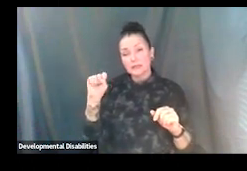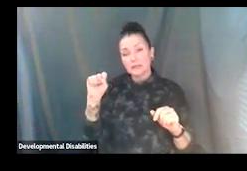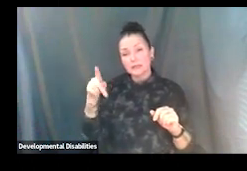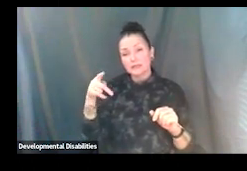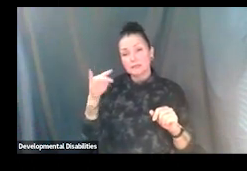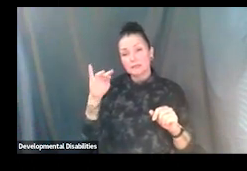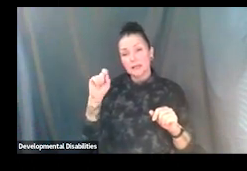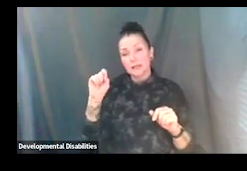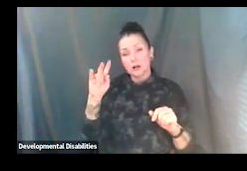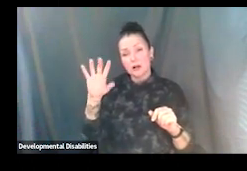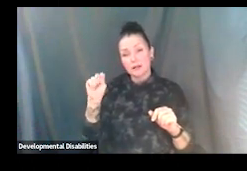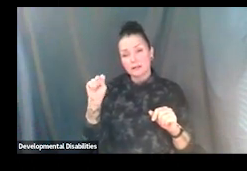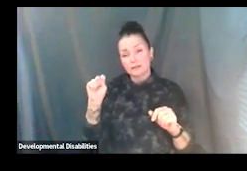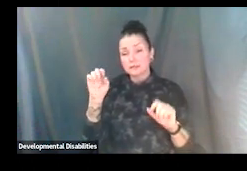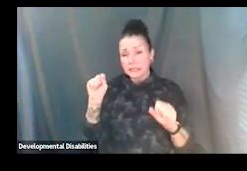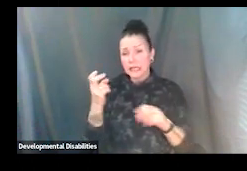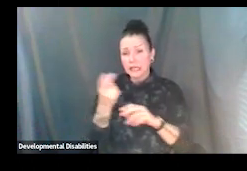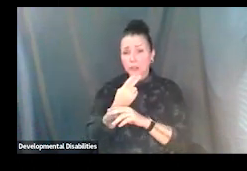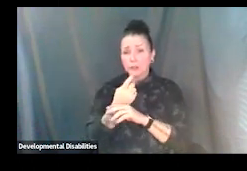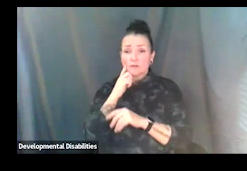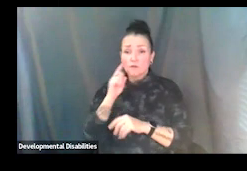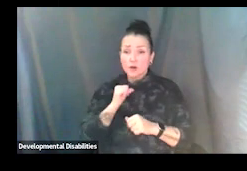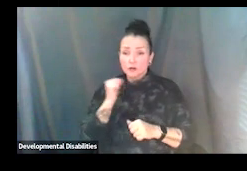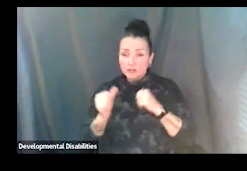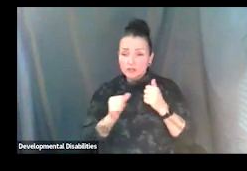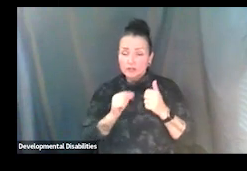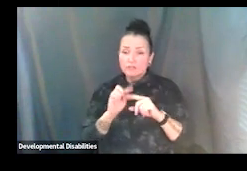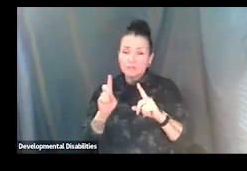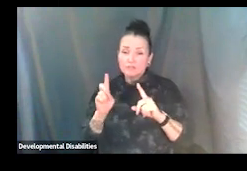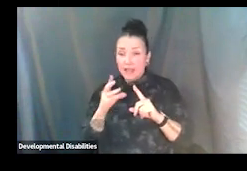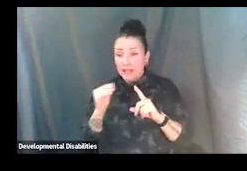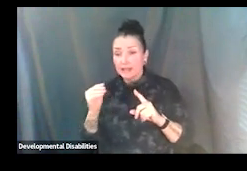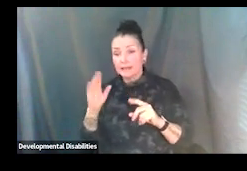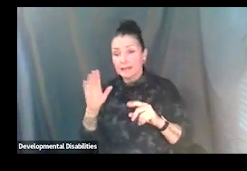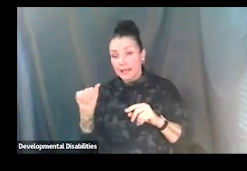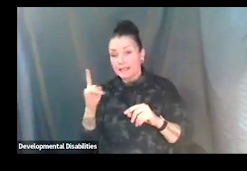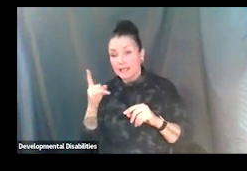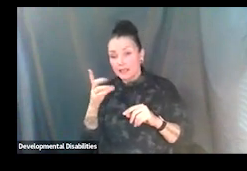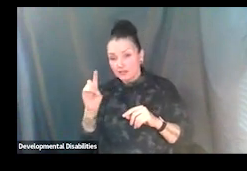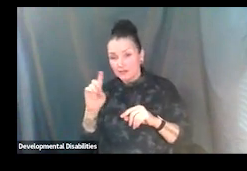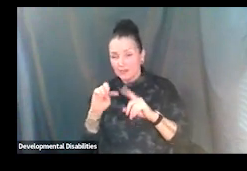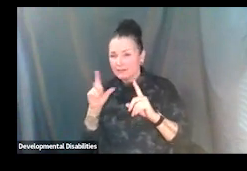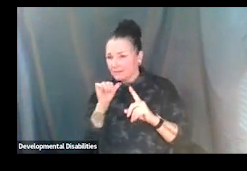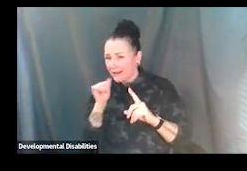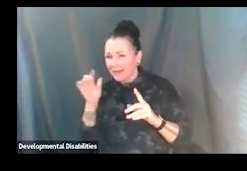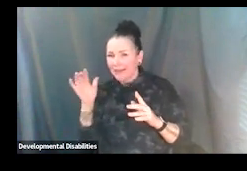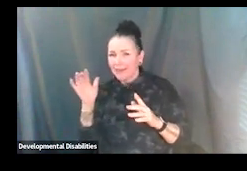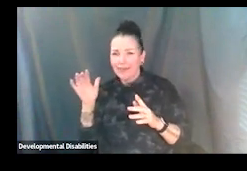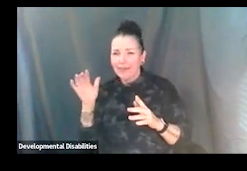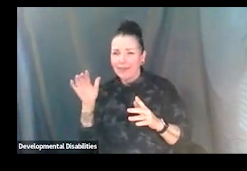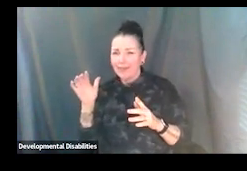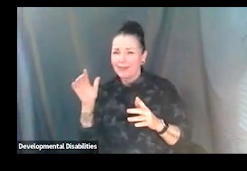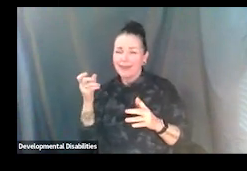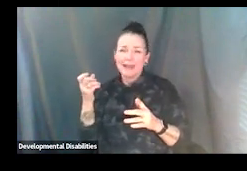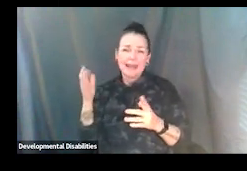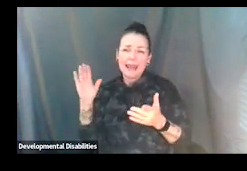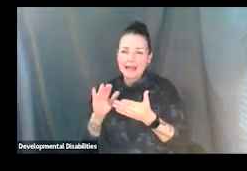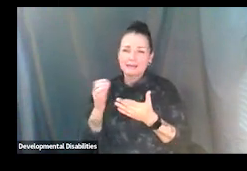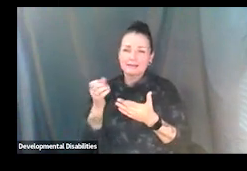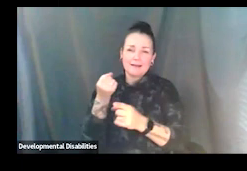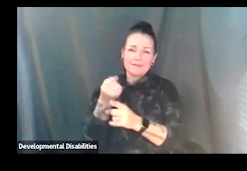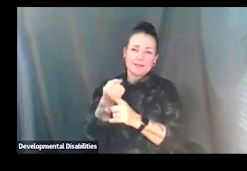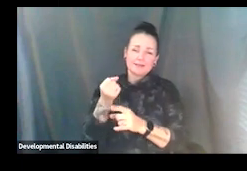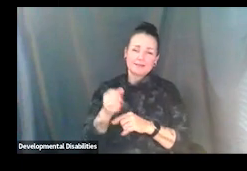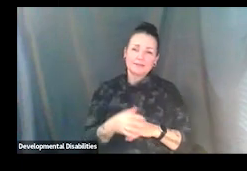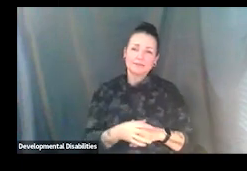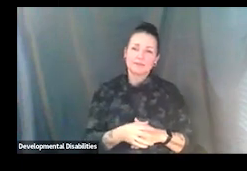purpose, because there are other more effective medicines, but they can help. And given what I was saying earlier about the idea that the lower you go in IQ, the less effective stimulants are,